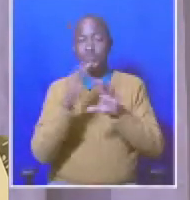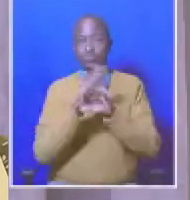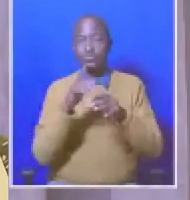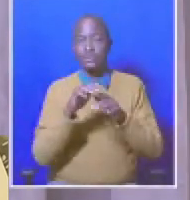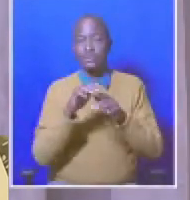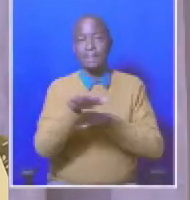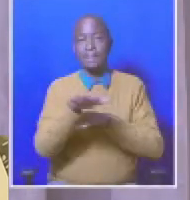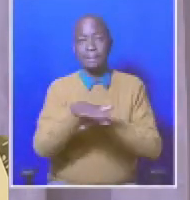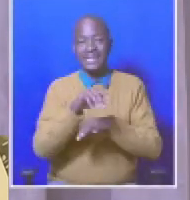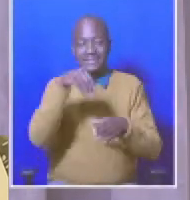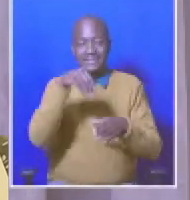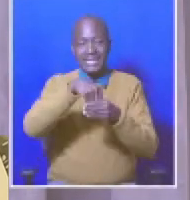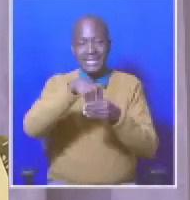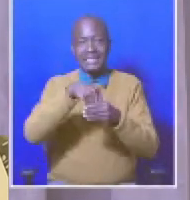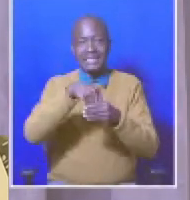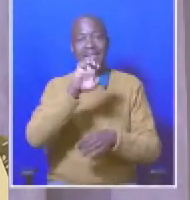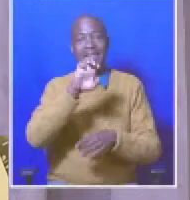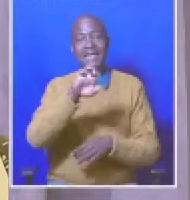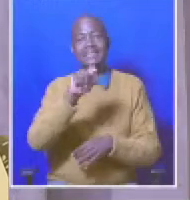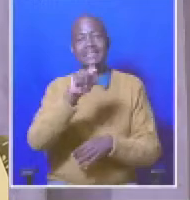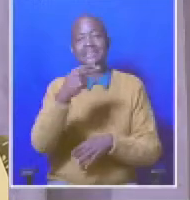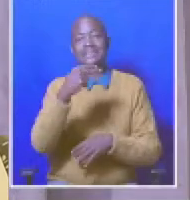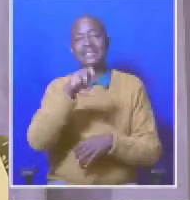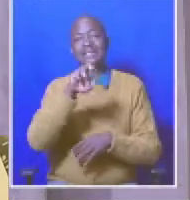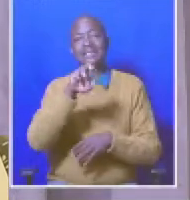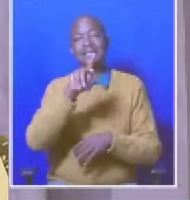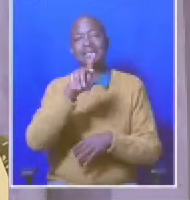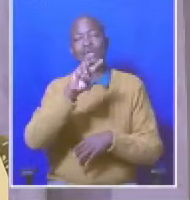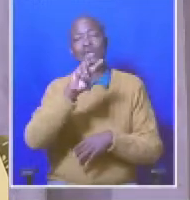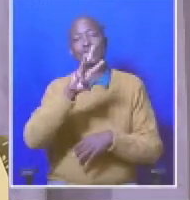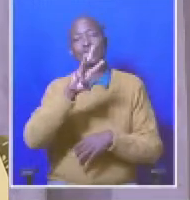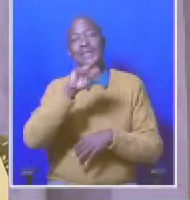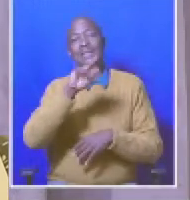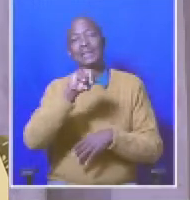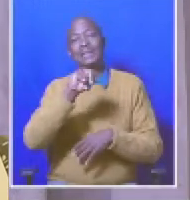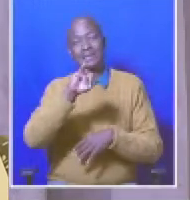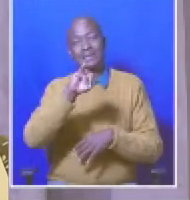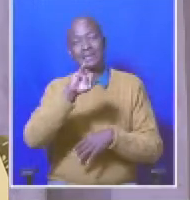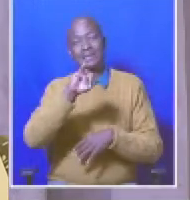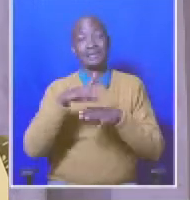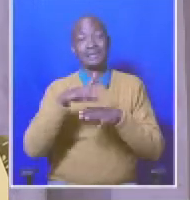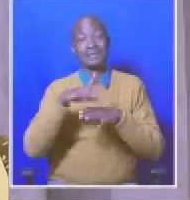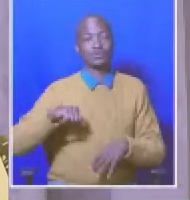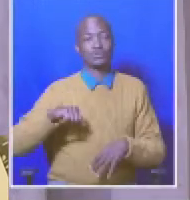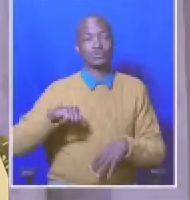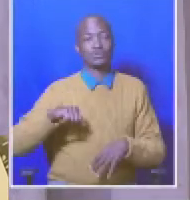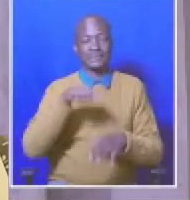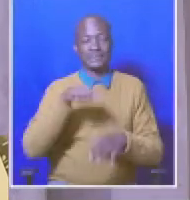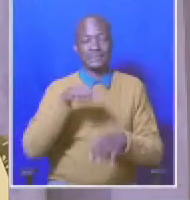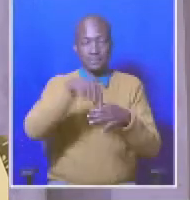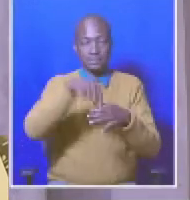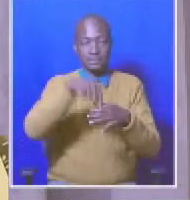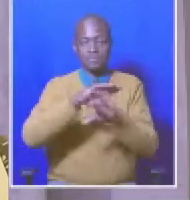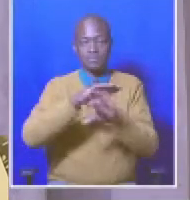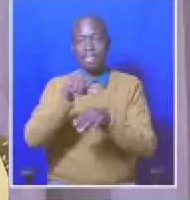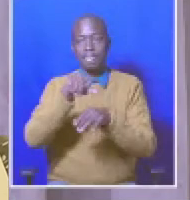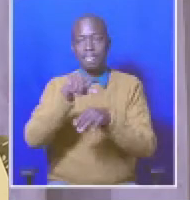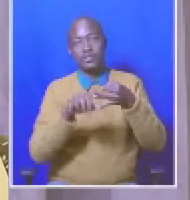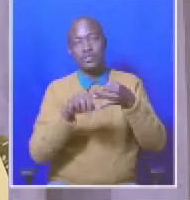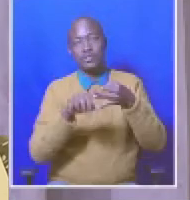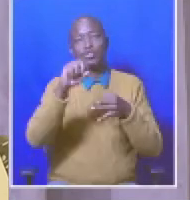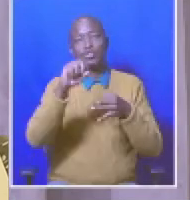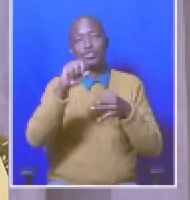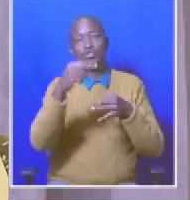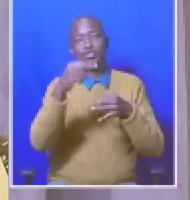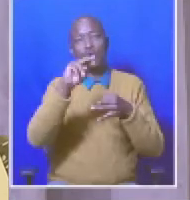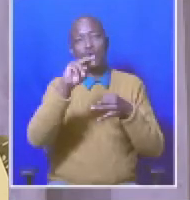located in the eThekwini in the province municipality, and the Shongweni